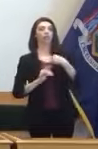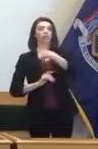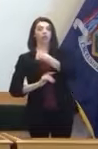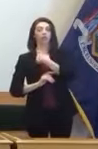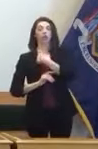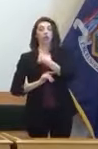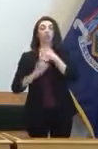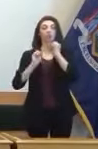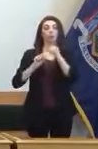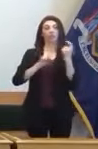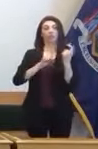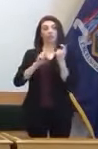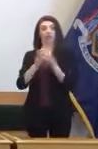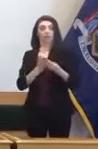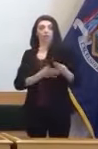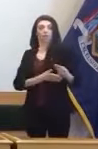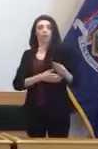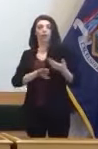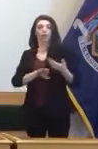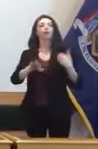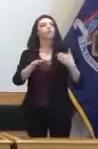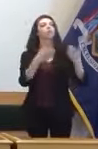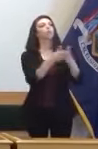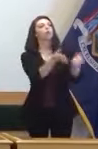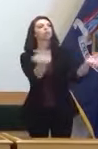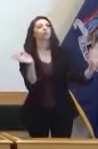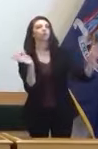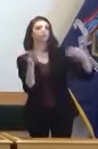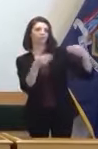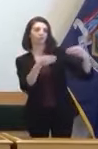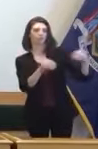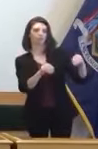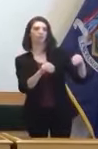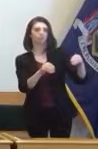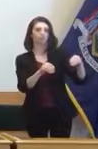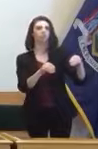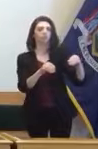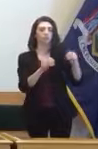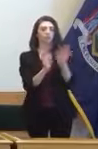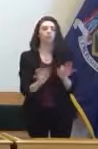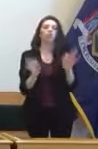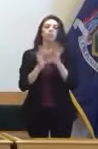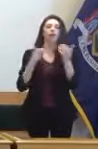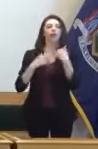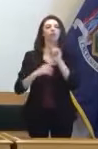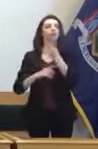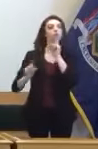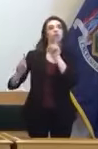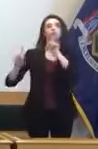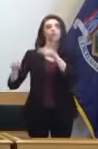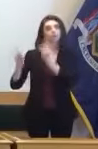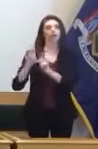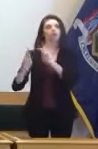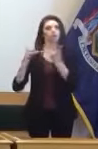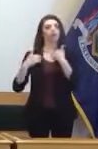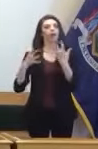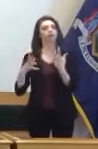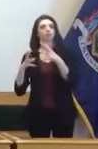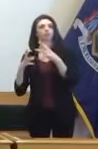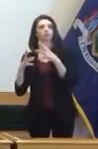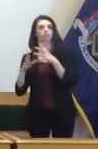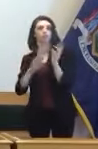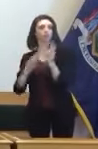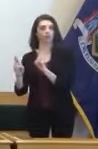sale, so that we can get those critical supplies to our frontline workers. PPE includes face shields,